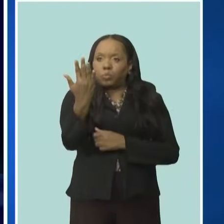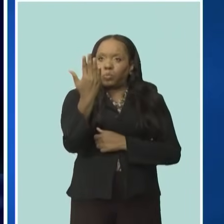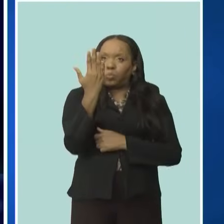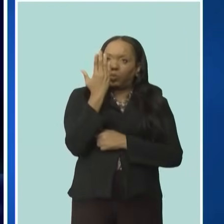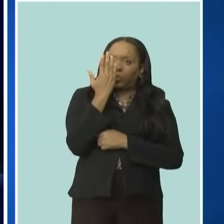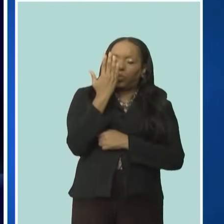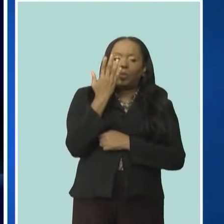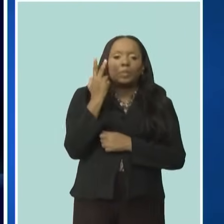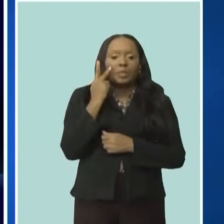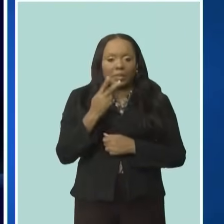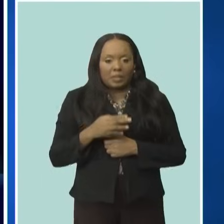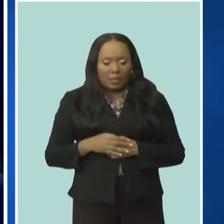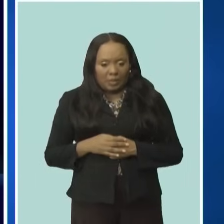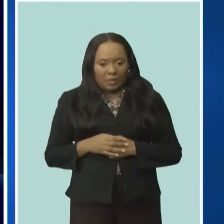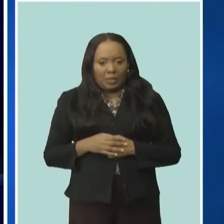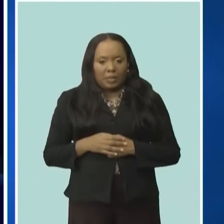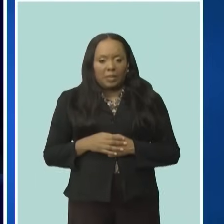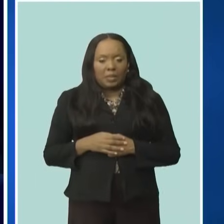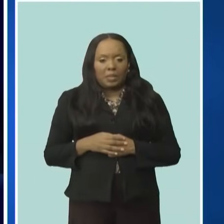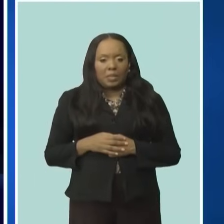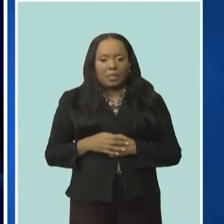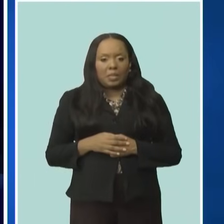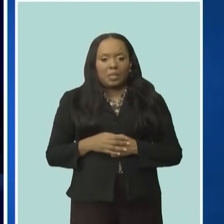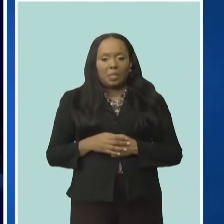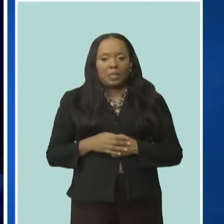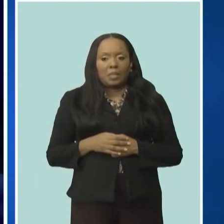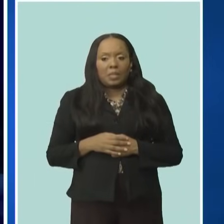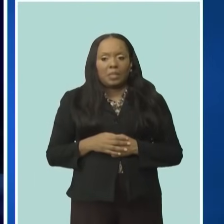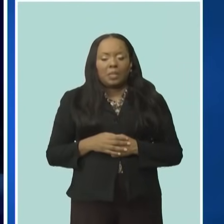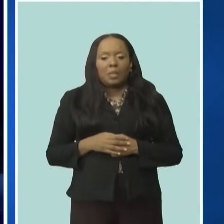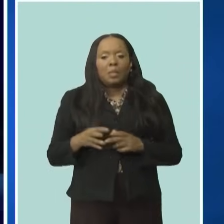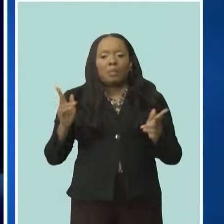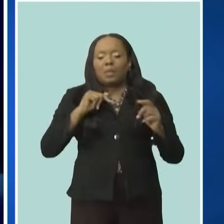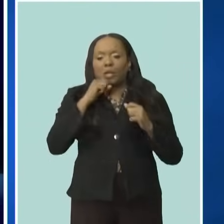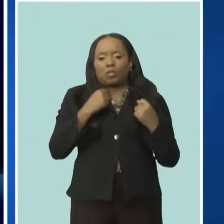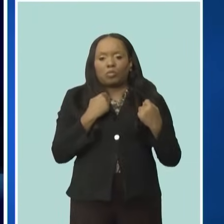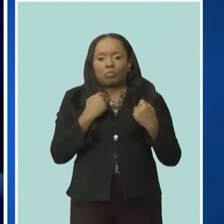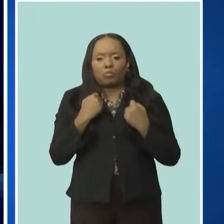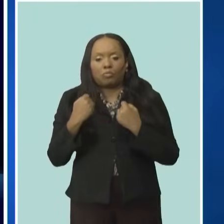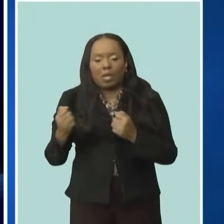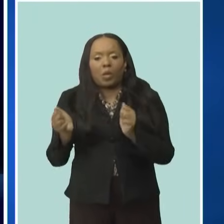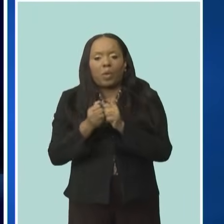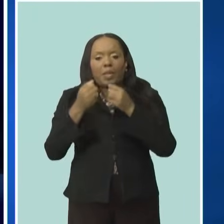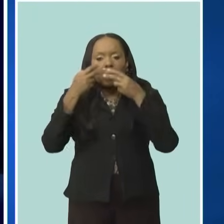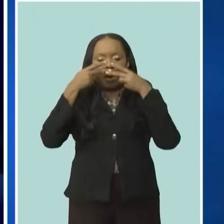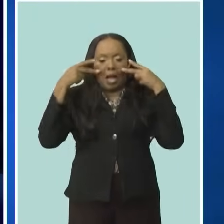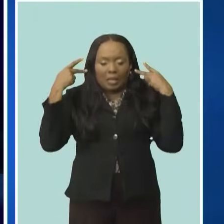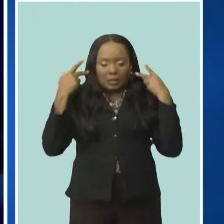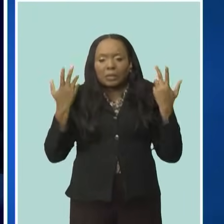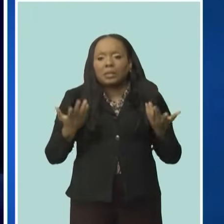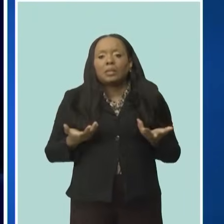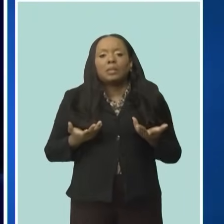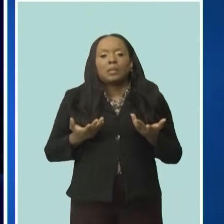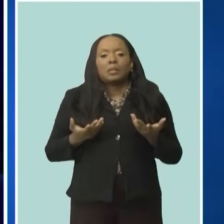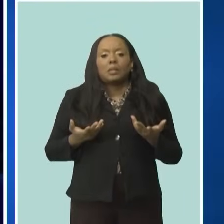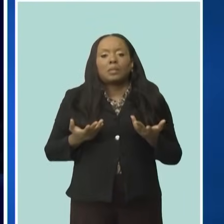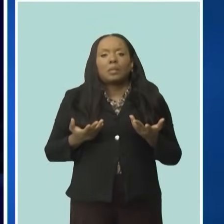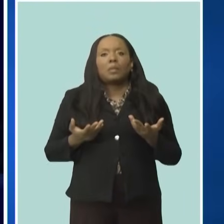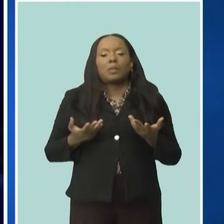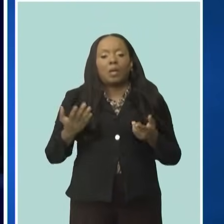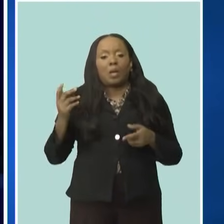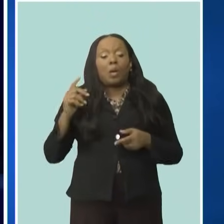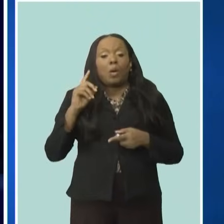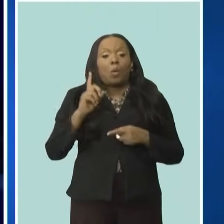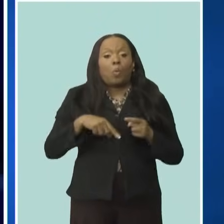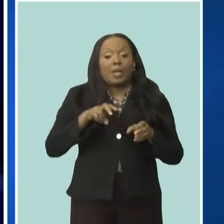not going to do crime with and drive up to the crime with a mask on. they wouldn't have the mask. They normally put on the mask